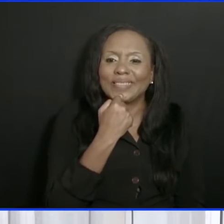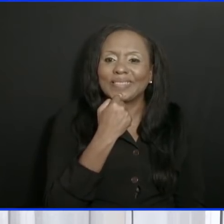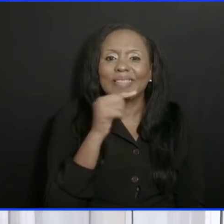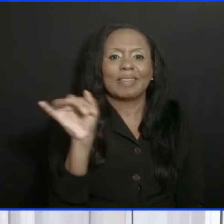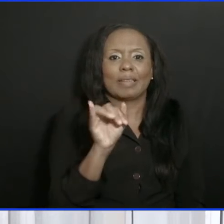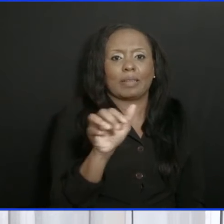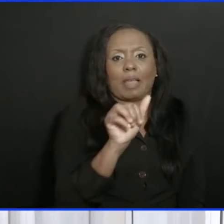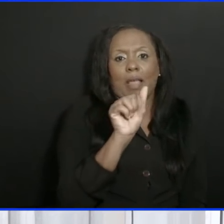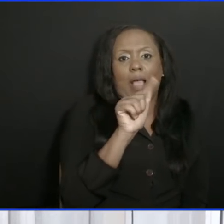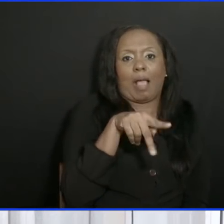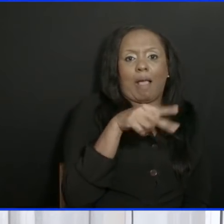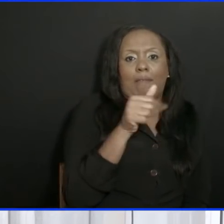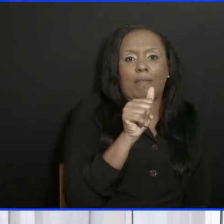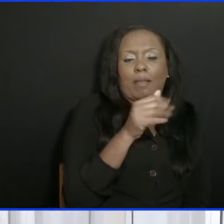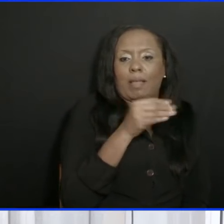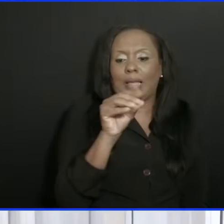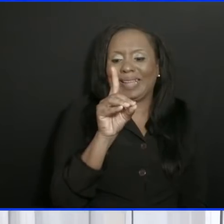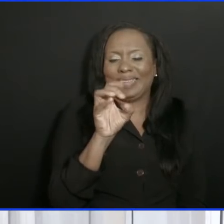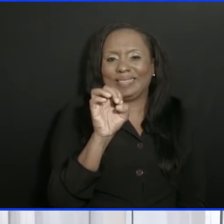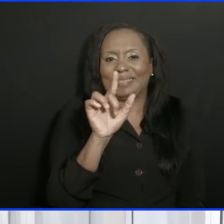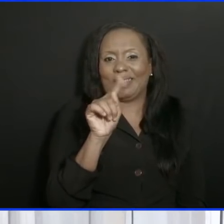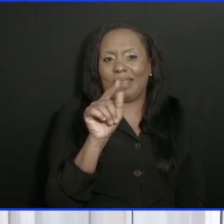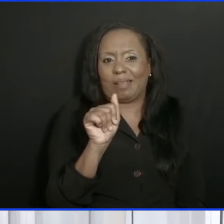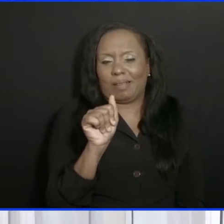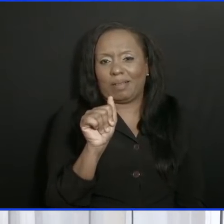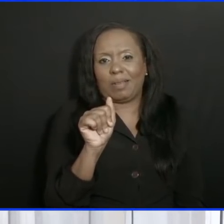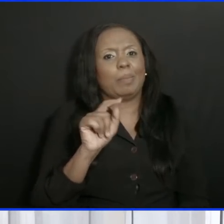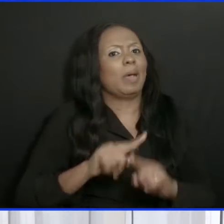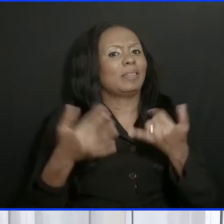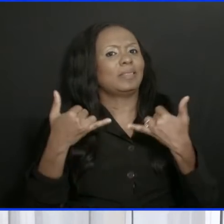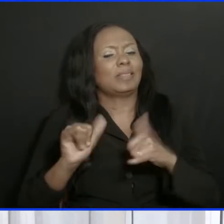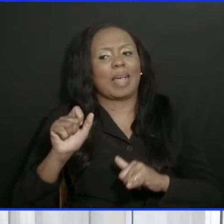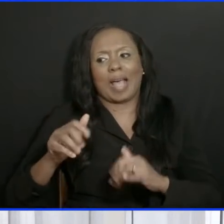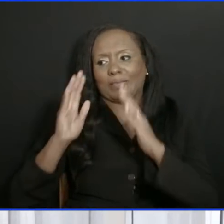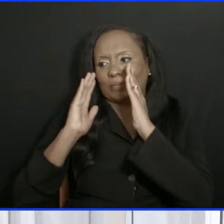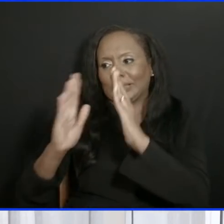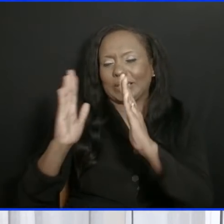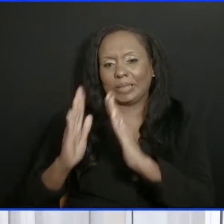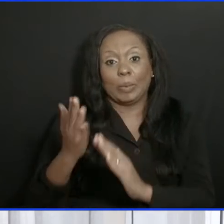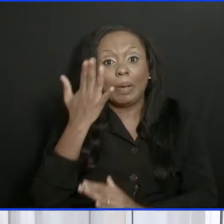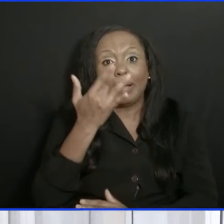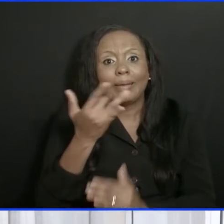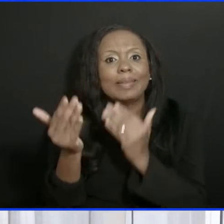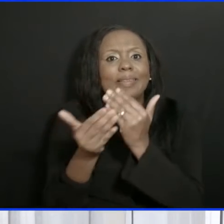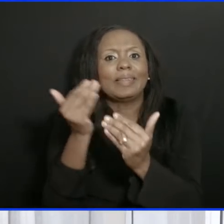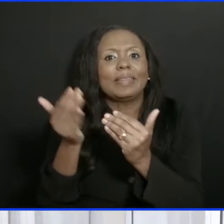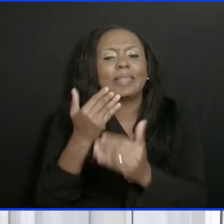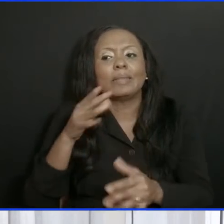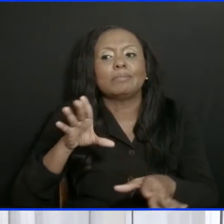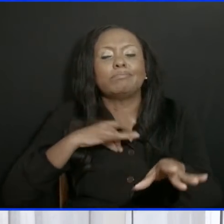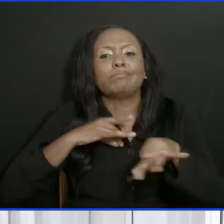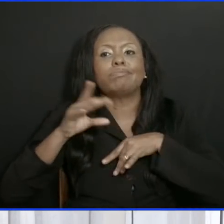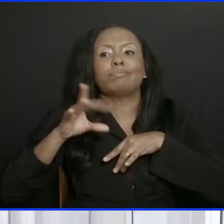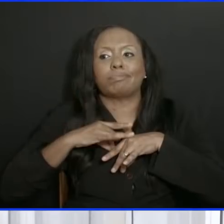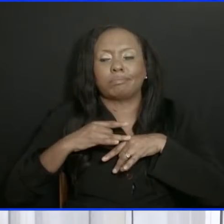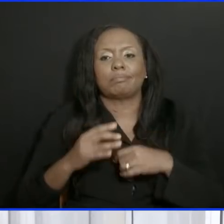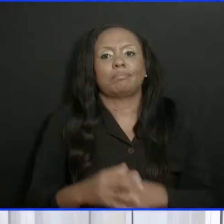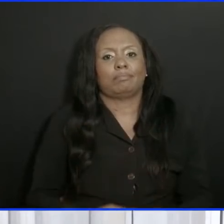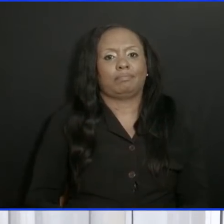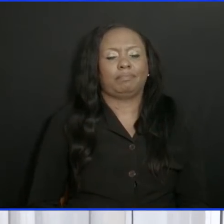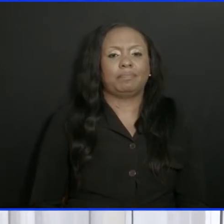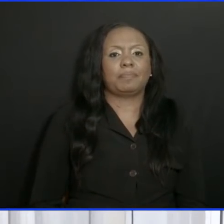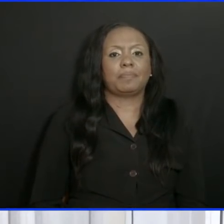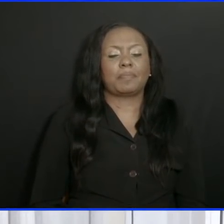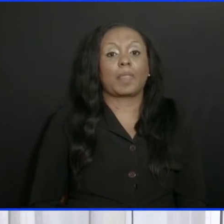Delta, but we cannot take it for granted because of the high level of contagion that it has. You heard Dr. Ford